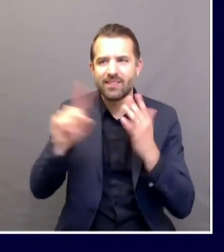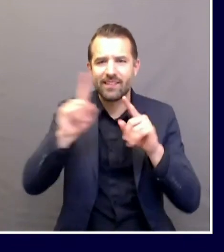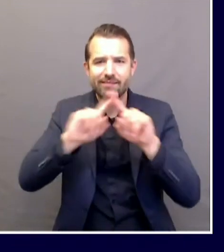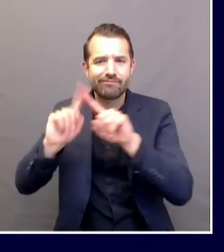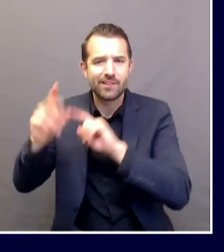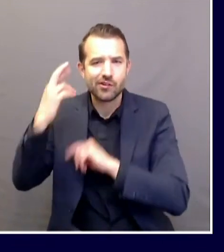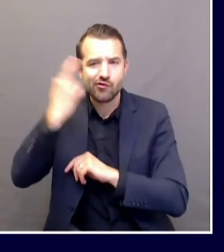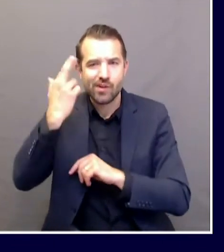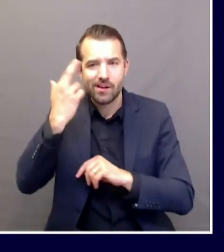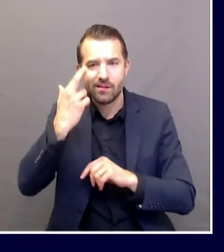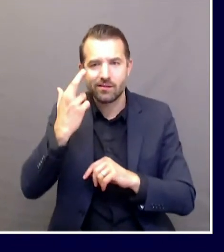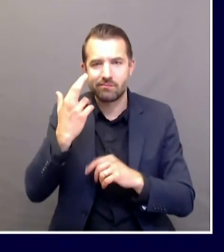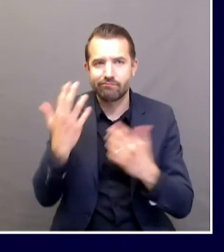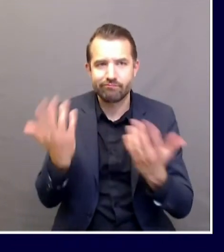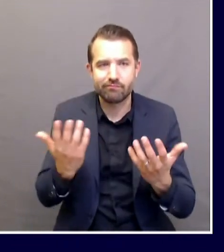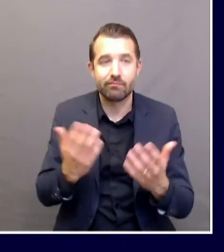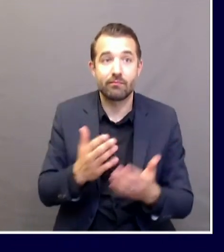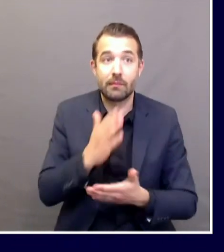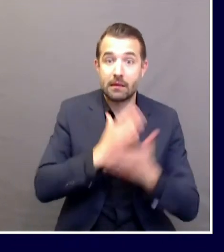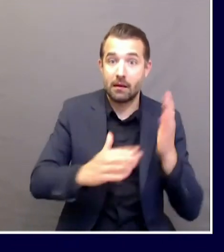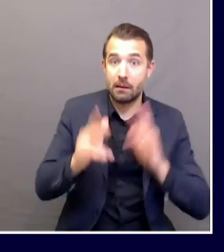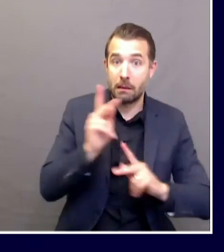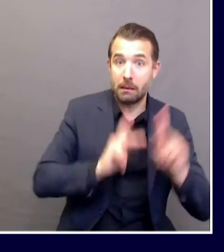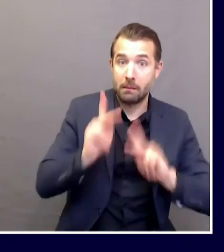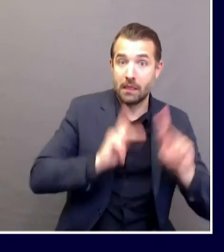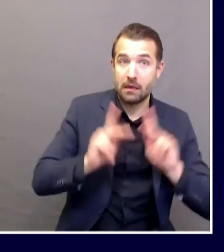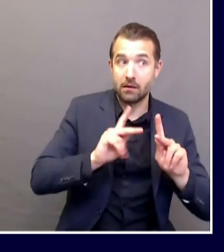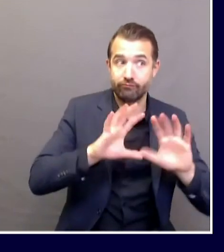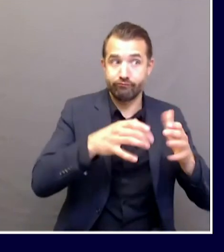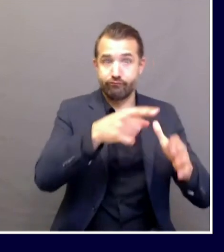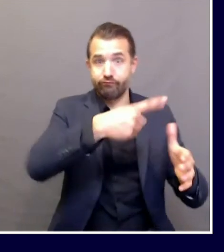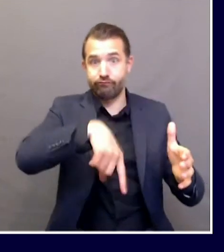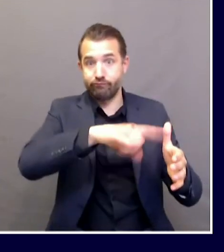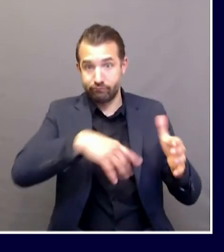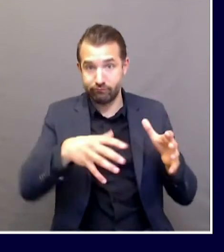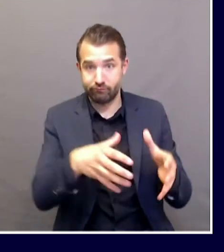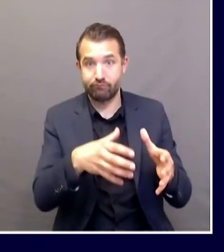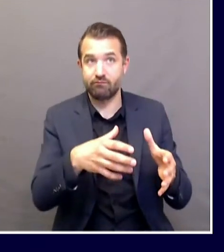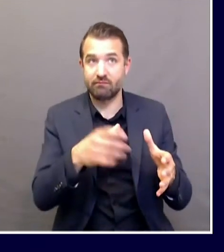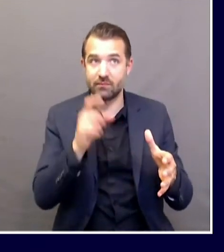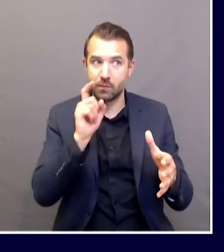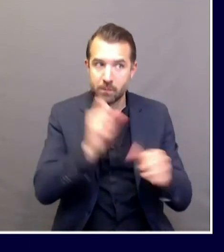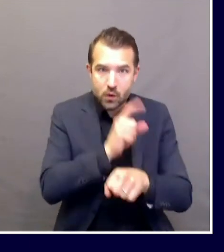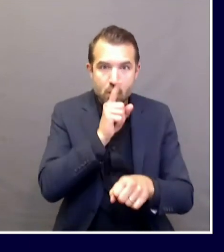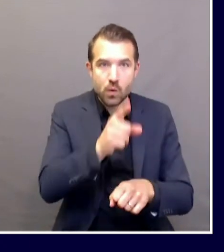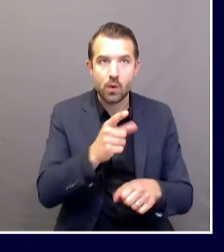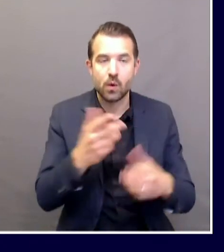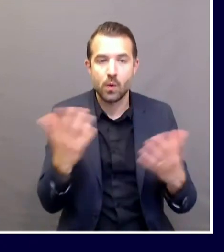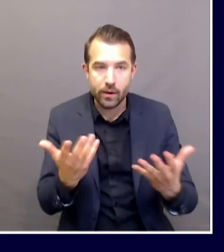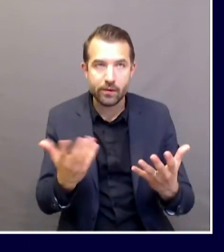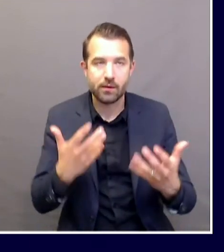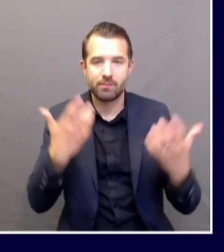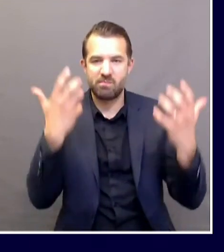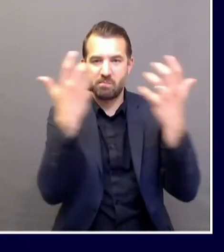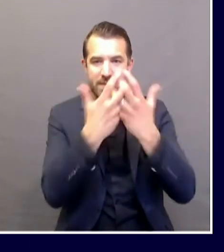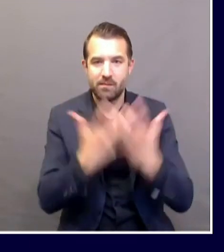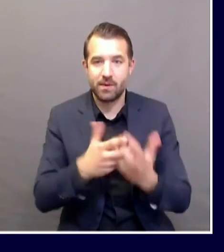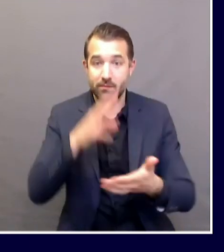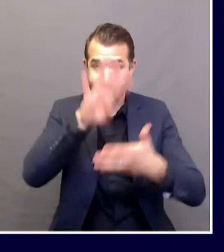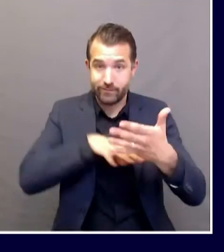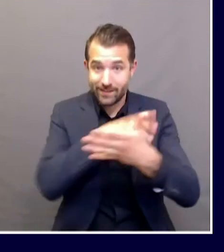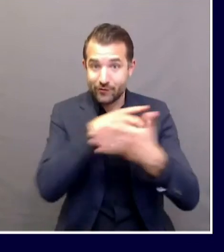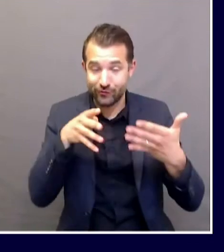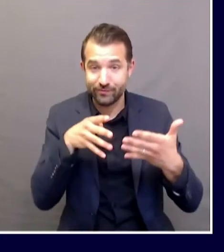some folks, we've got to make it such that vaccines work for their schedule. For other folks, they've got earnest